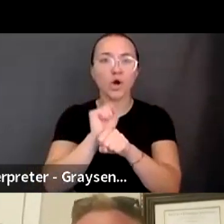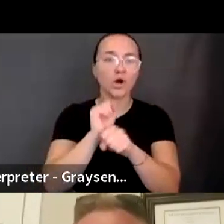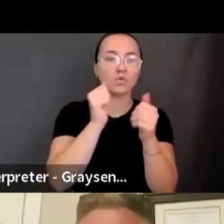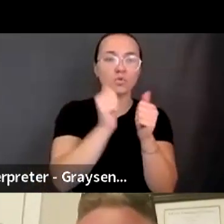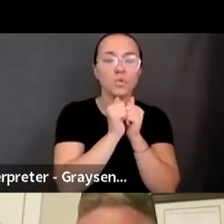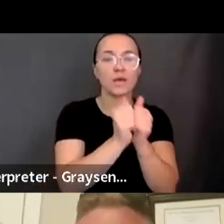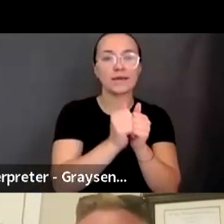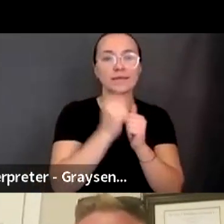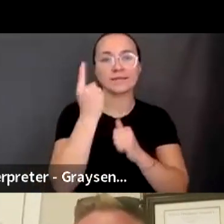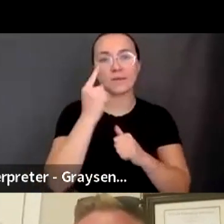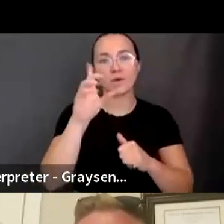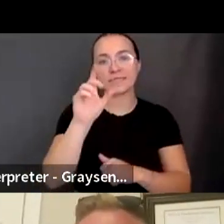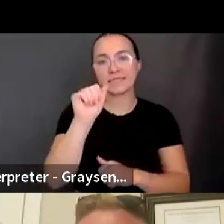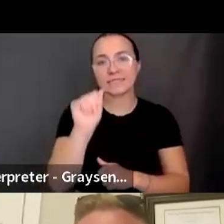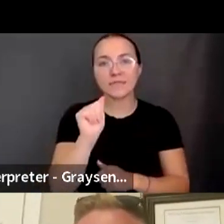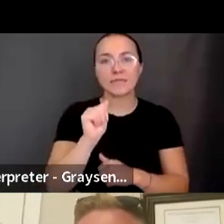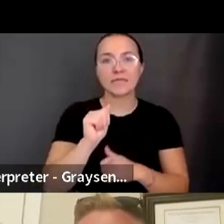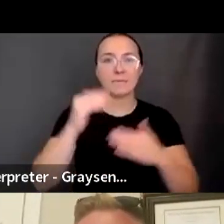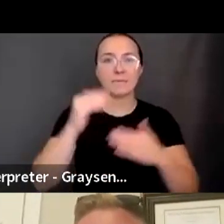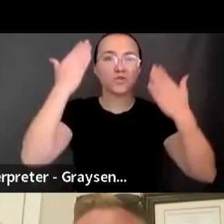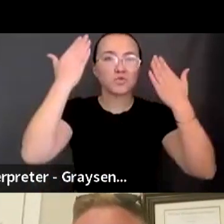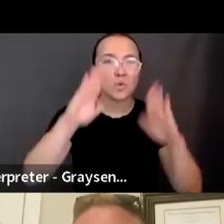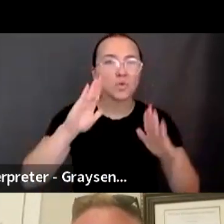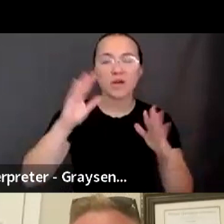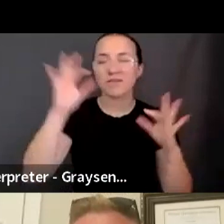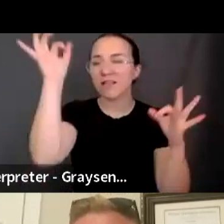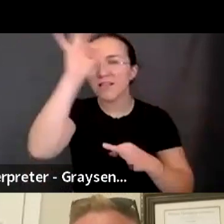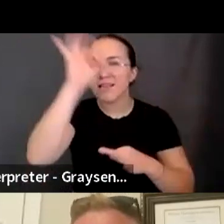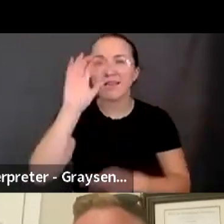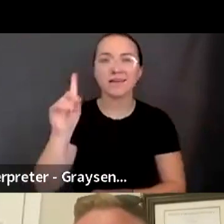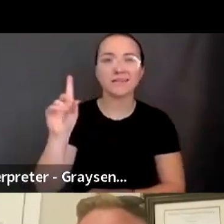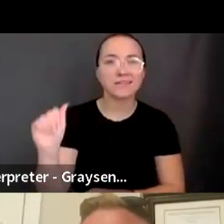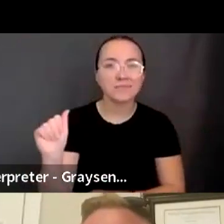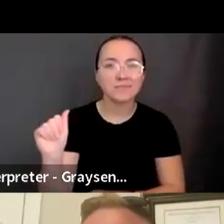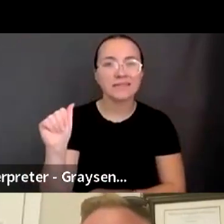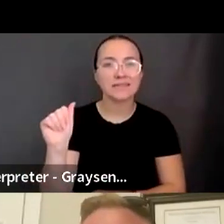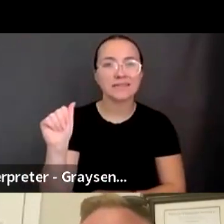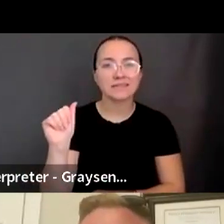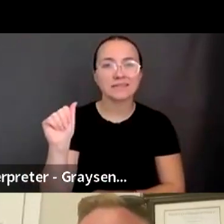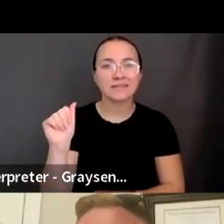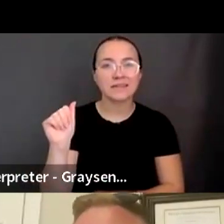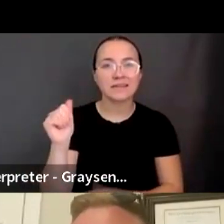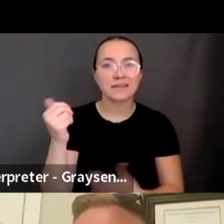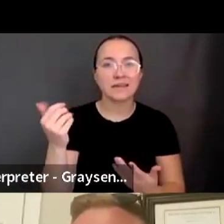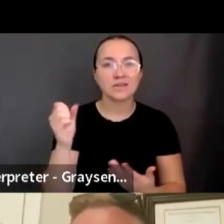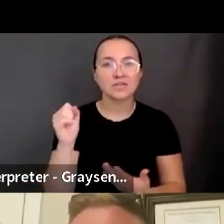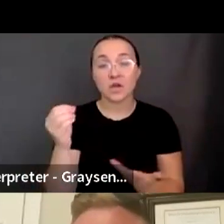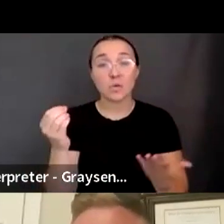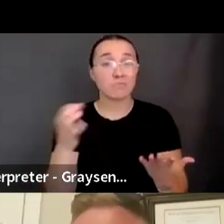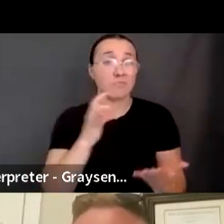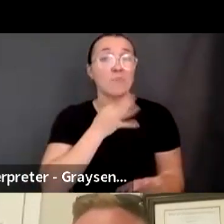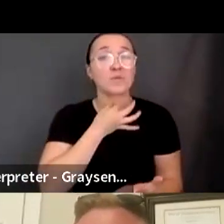about disability culture whatsoever or about disability ethics whatsoever. So, yeah, I'm just curious if there's a push for